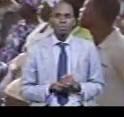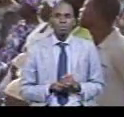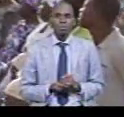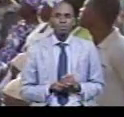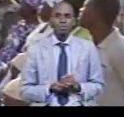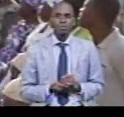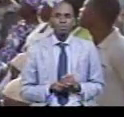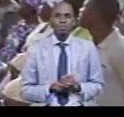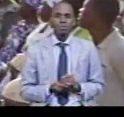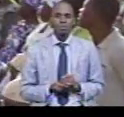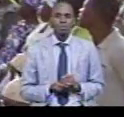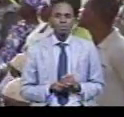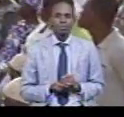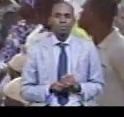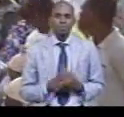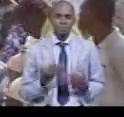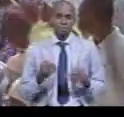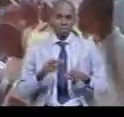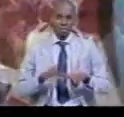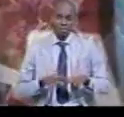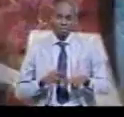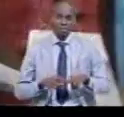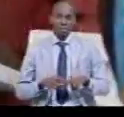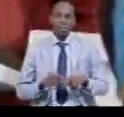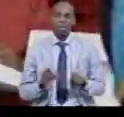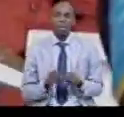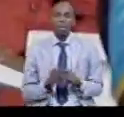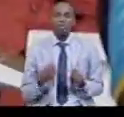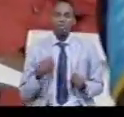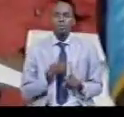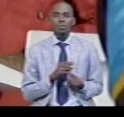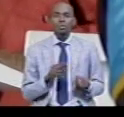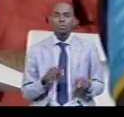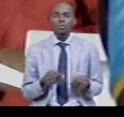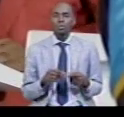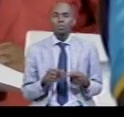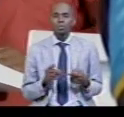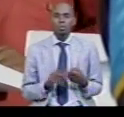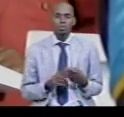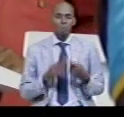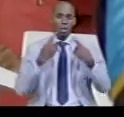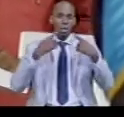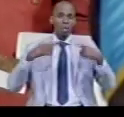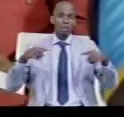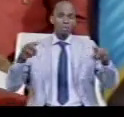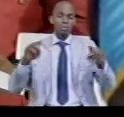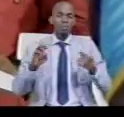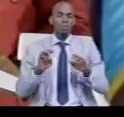Please, you can have your seat as we go into these announcements.